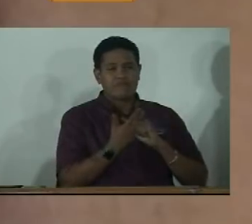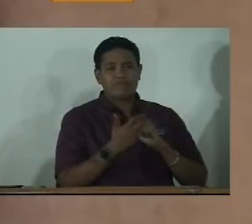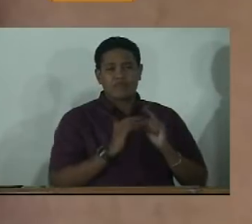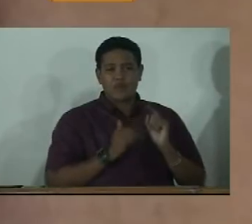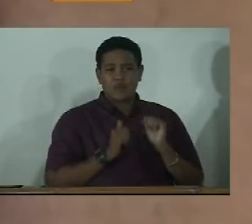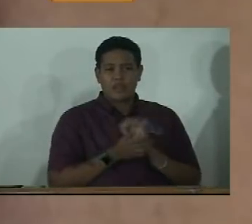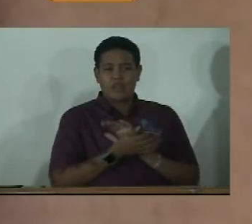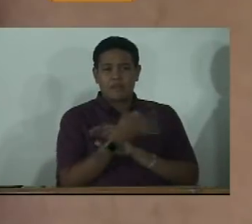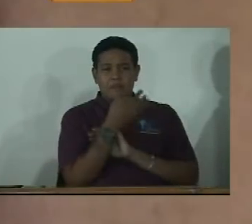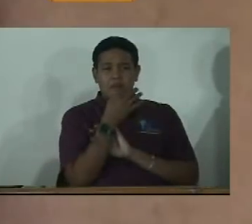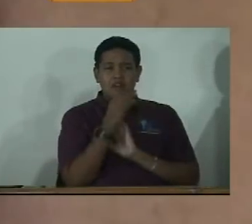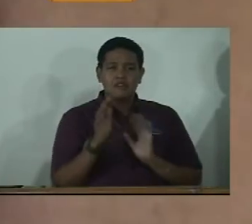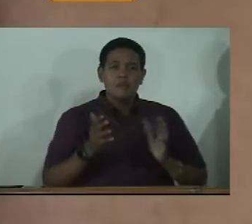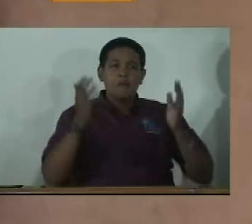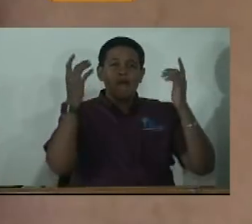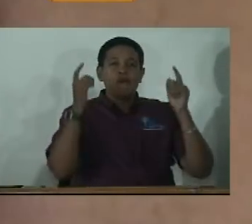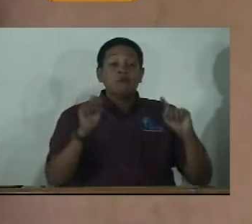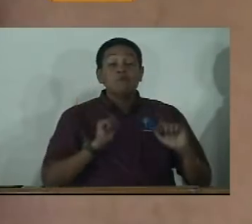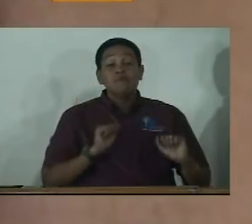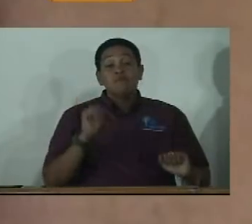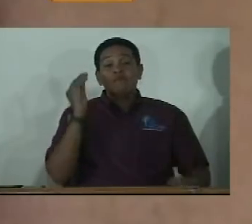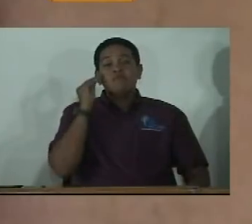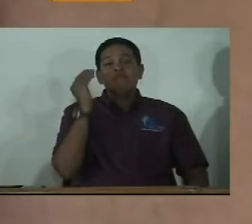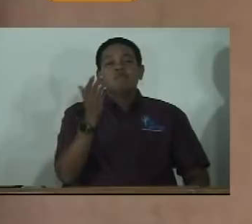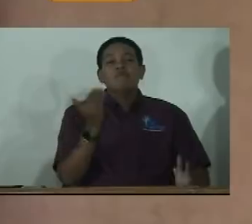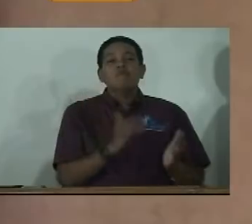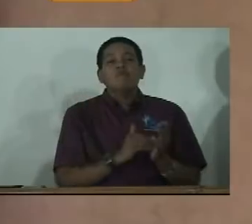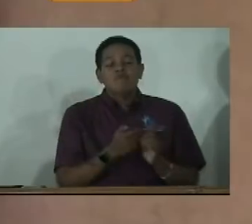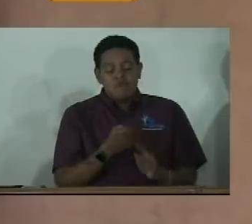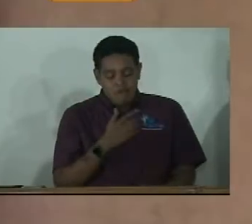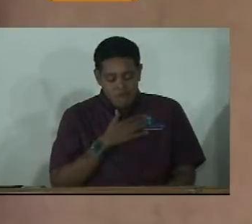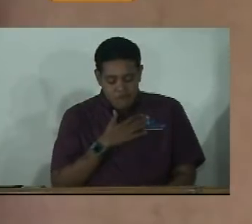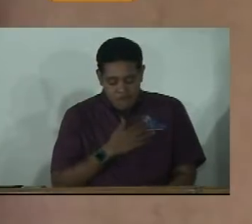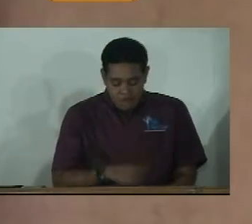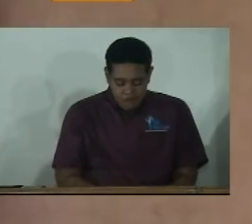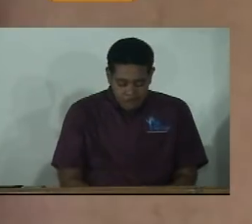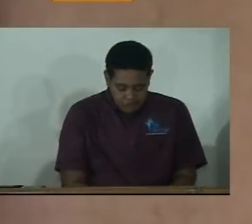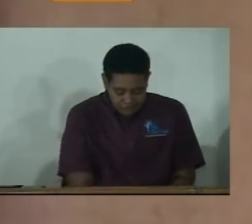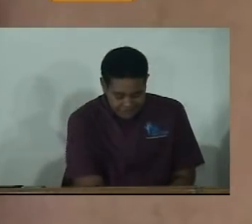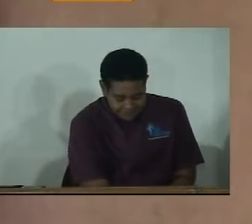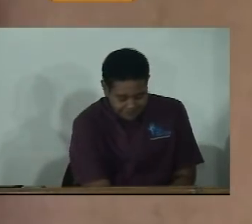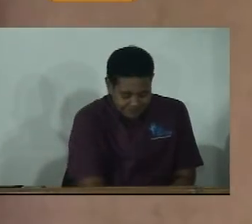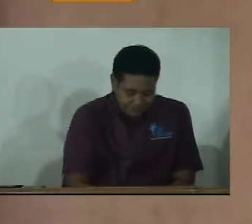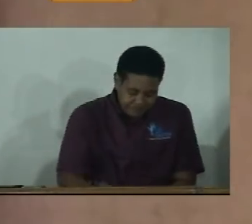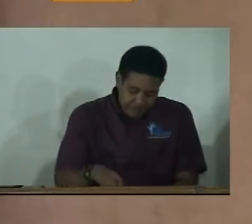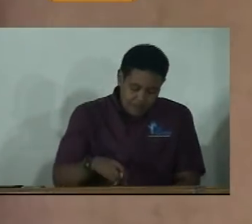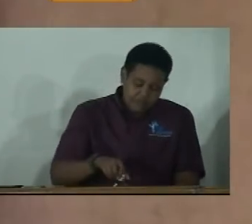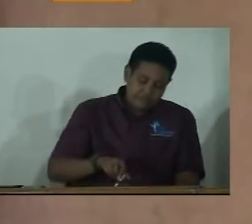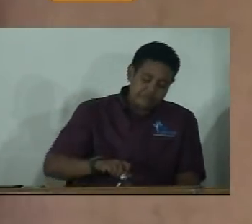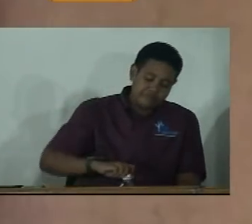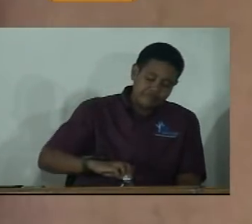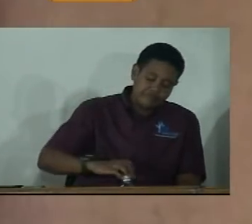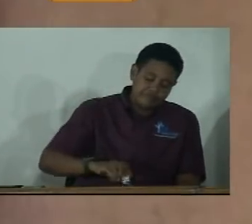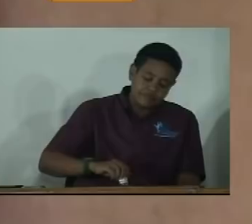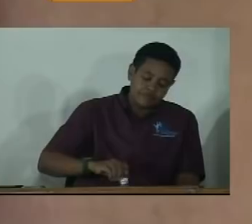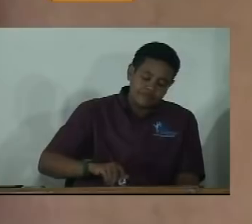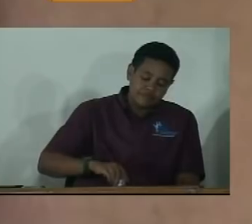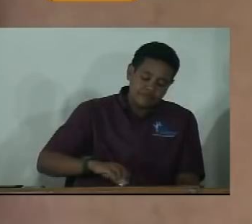capacity. I can tell you, again, just citing from my family's involvement in tilapia